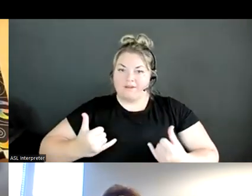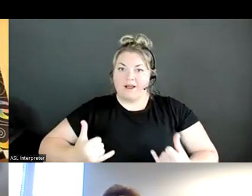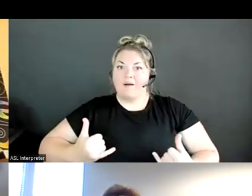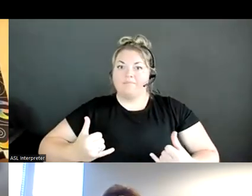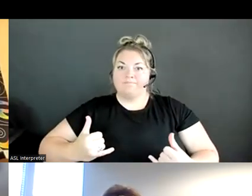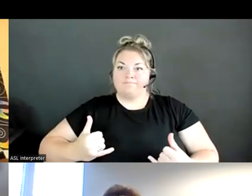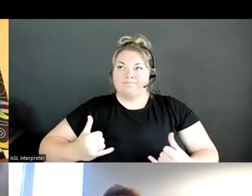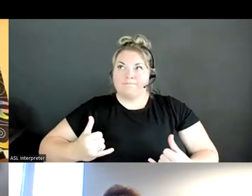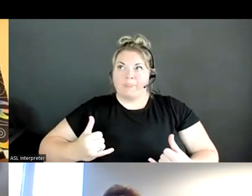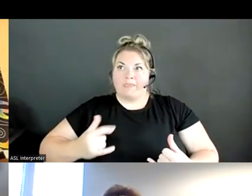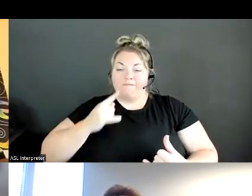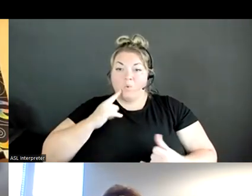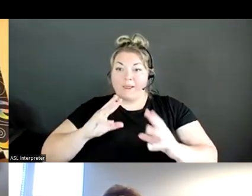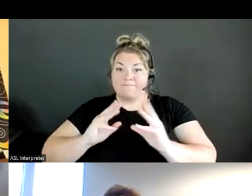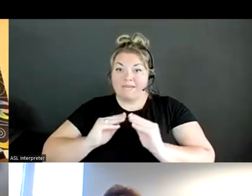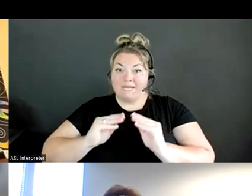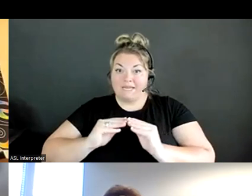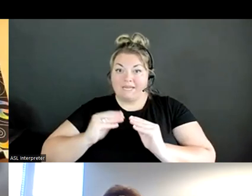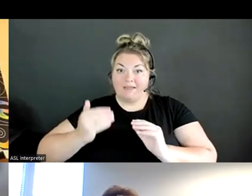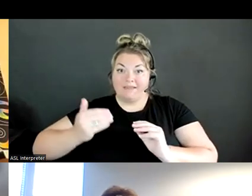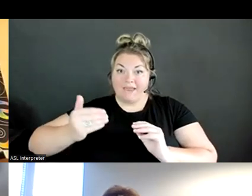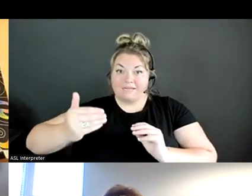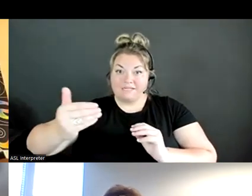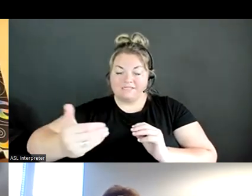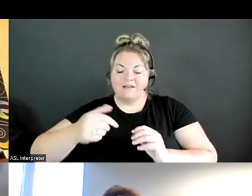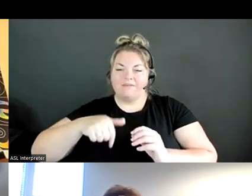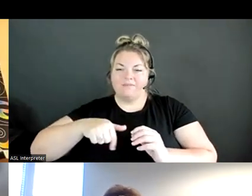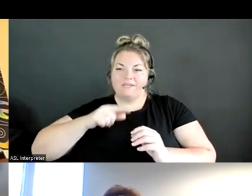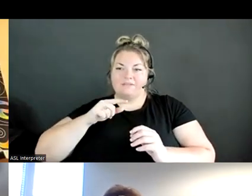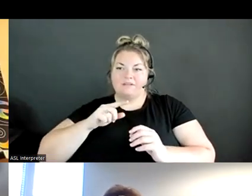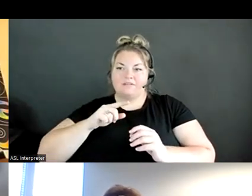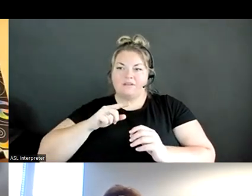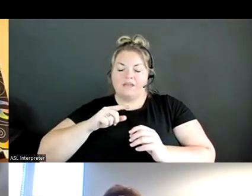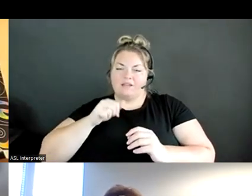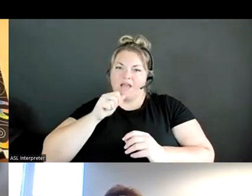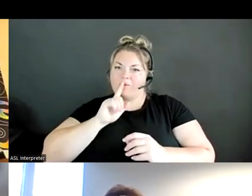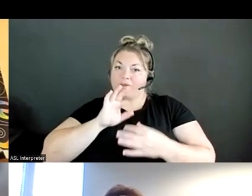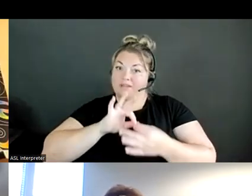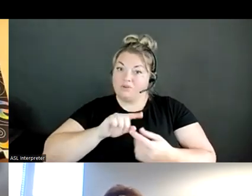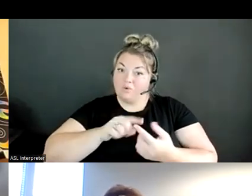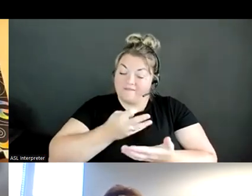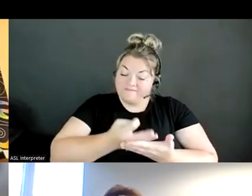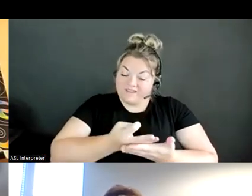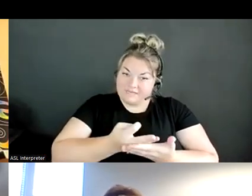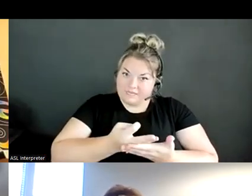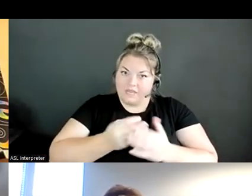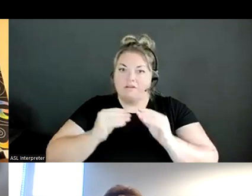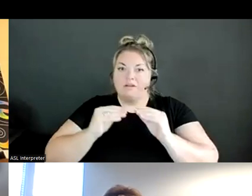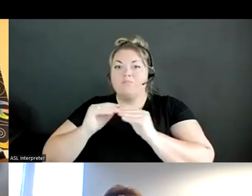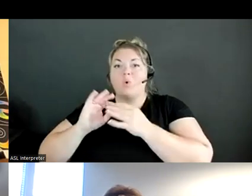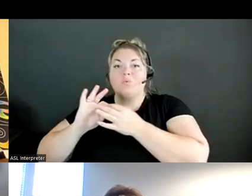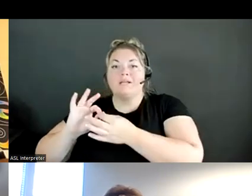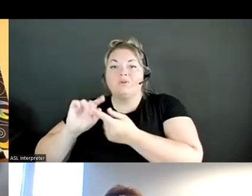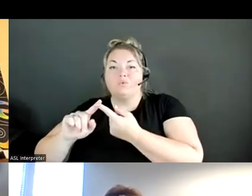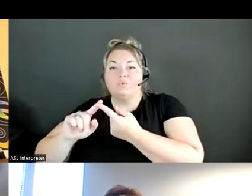less in terms of meeting cadence. This is less about whether we have funding to do it and more about